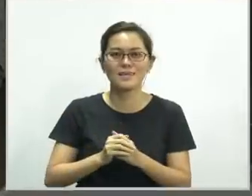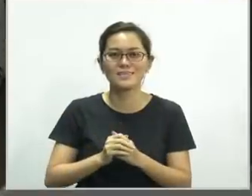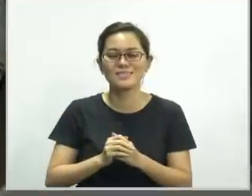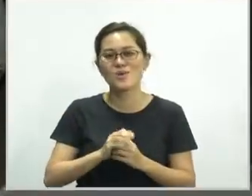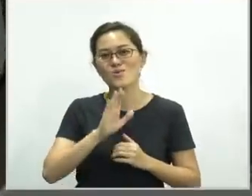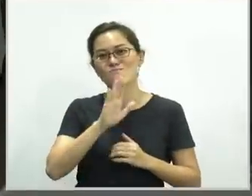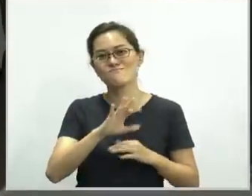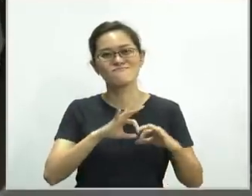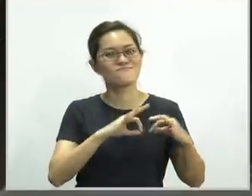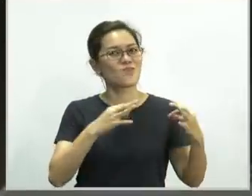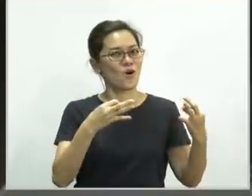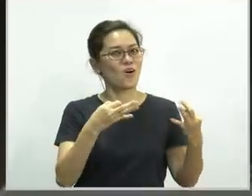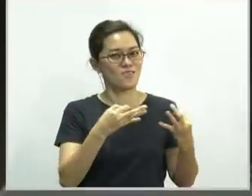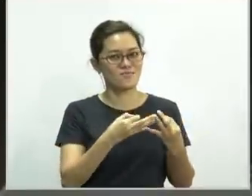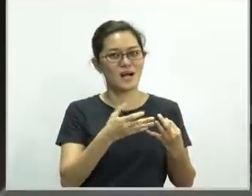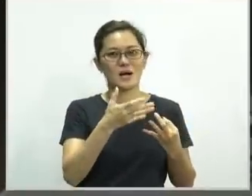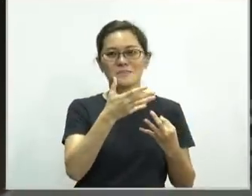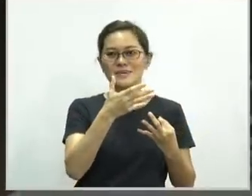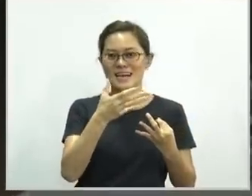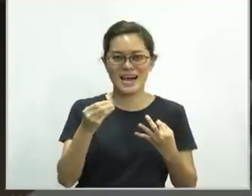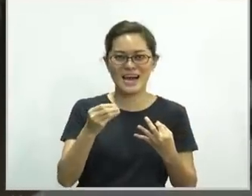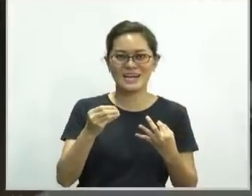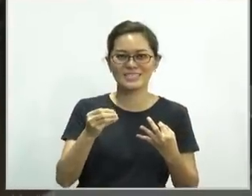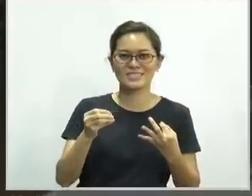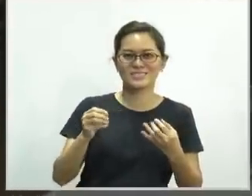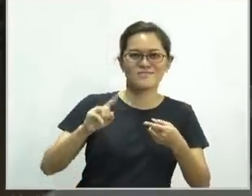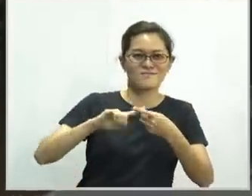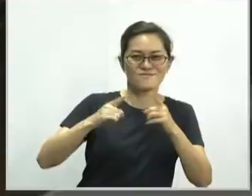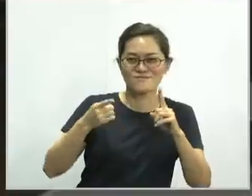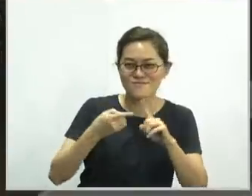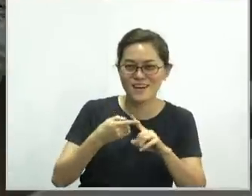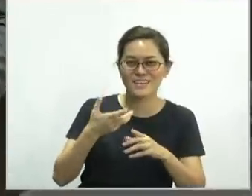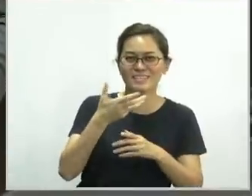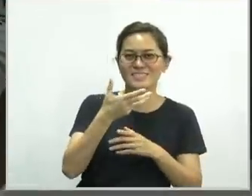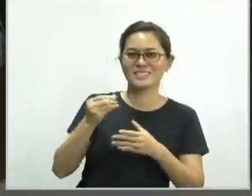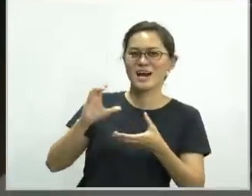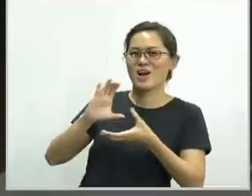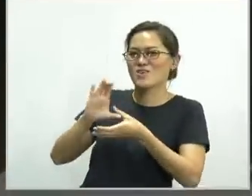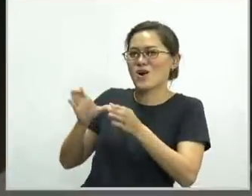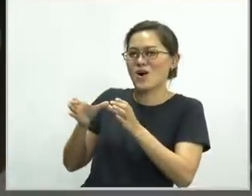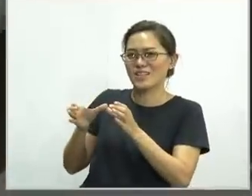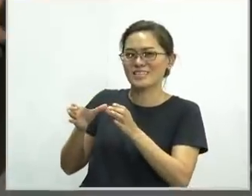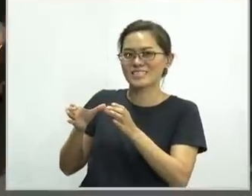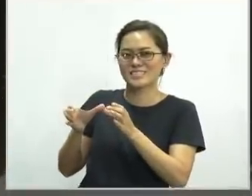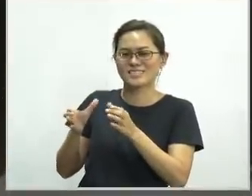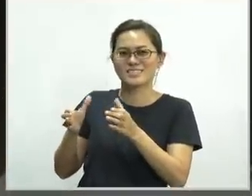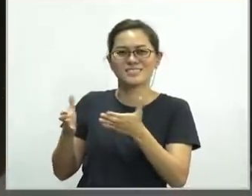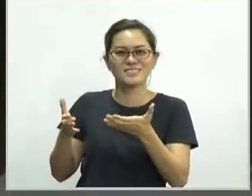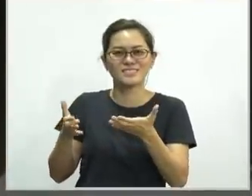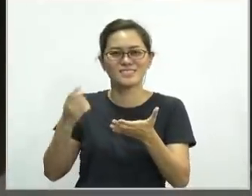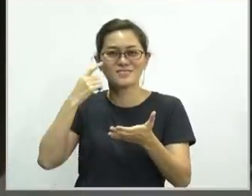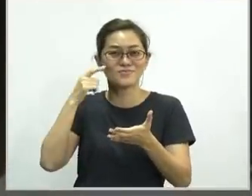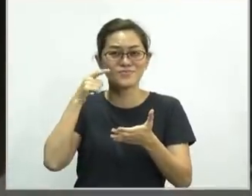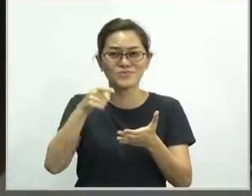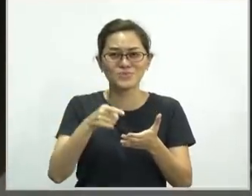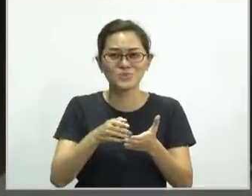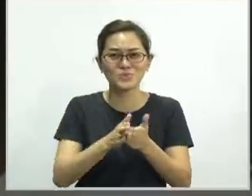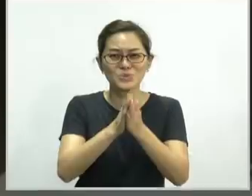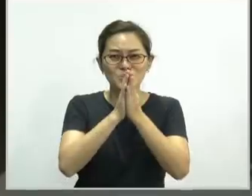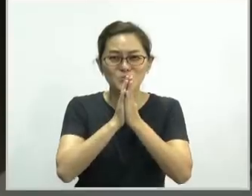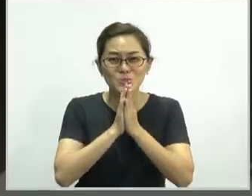family and your friends and your colleagues have been praying for you for